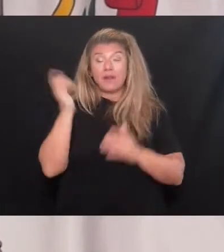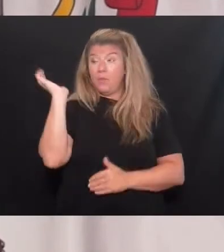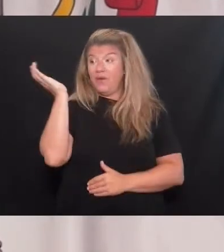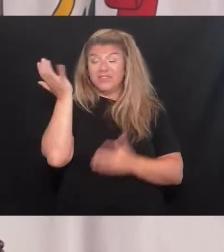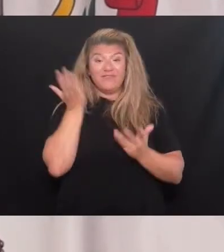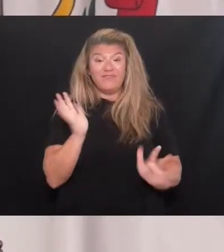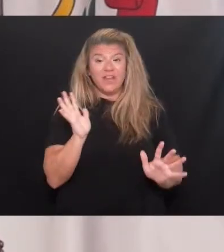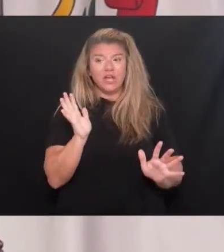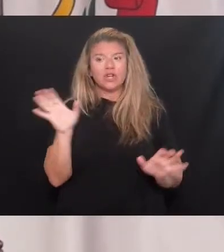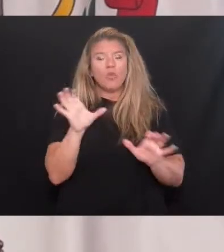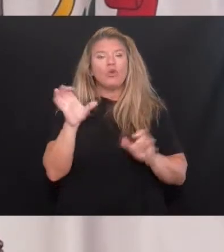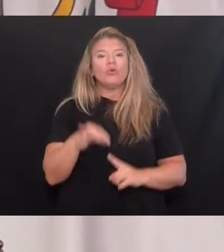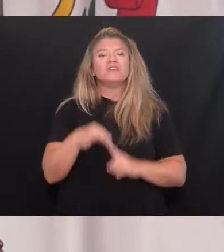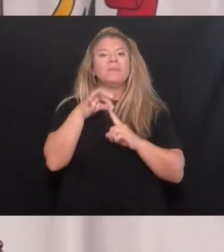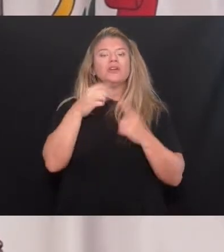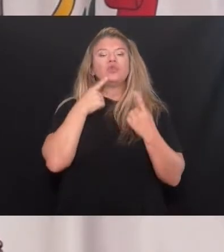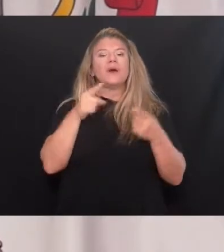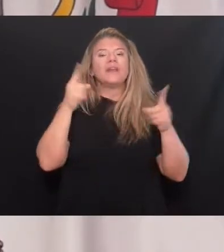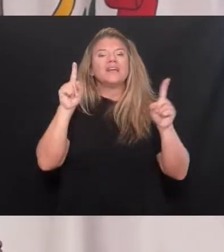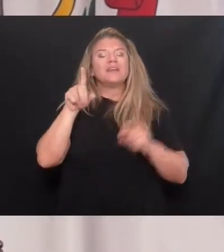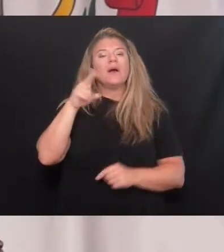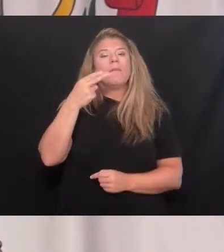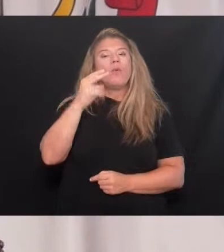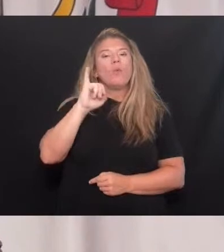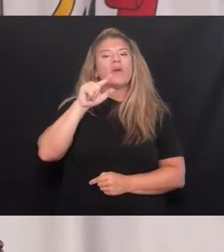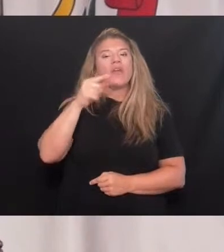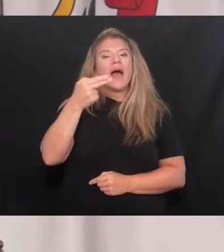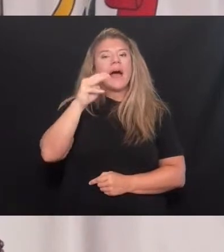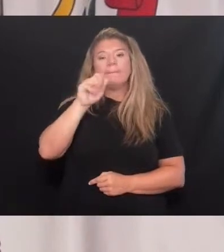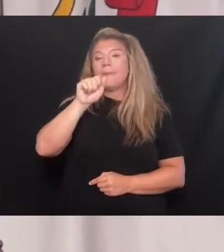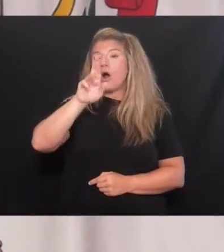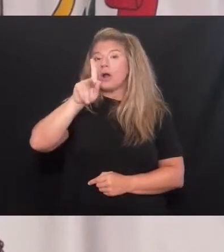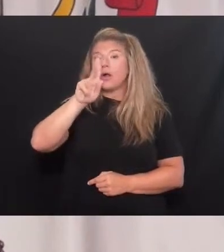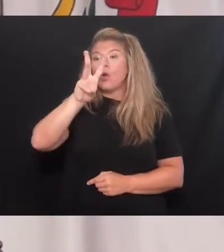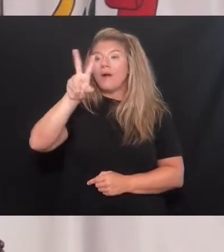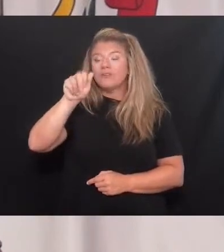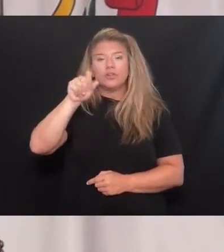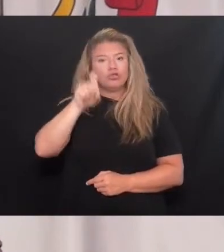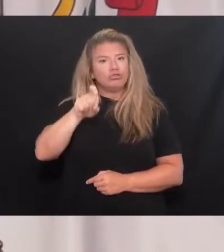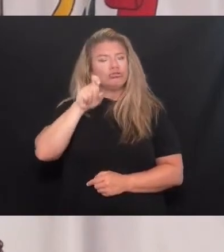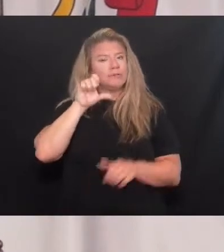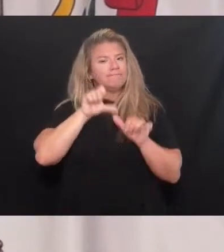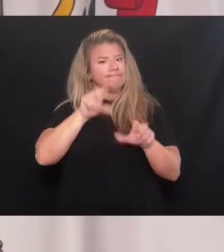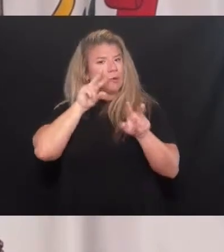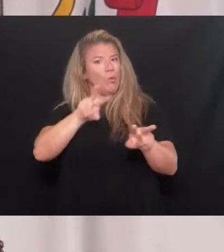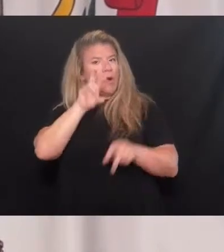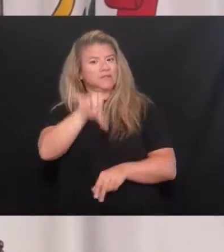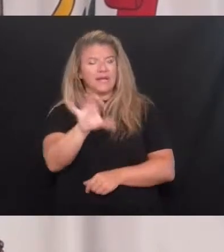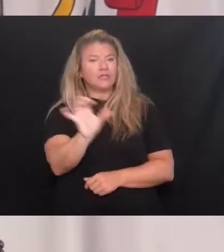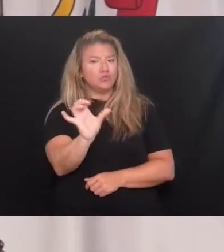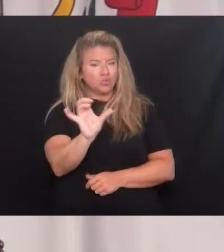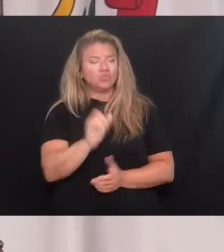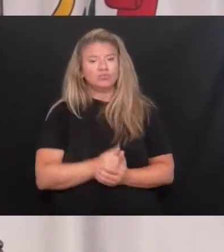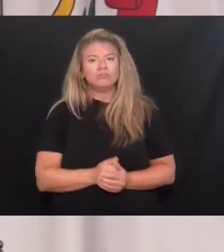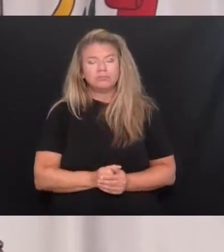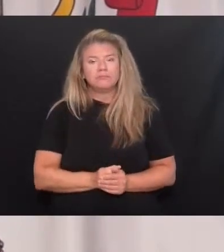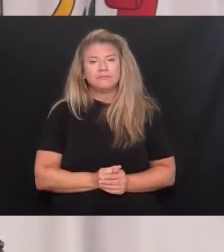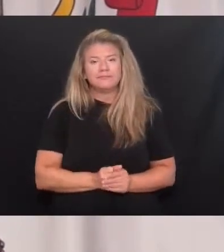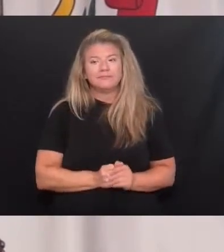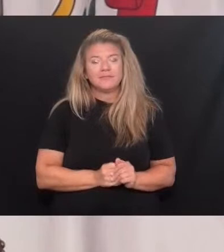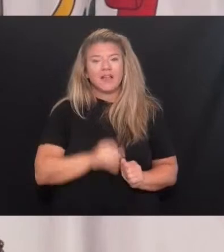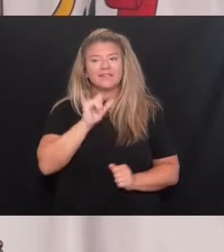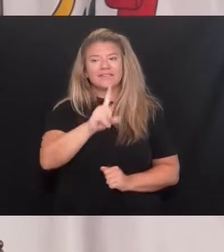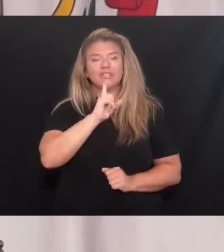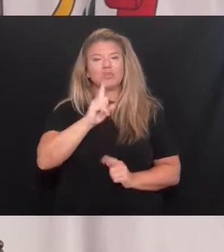going to do a special announcement with Highmark, West Virginia. You know, you ought to stay tuned and watch that and everything, because that's a